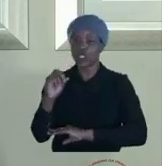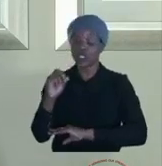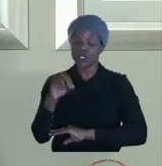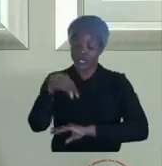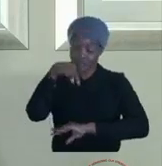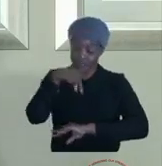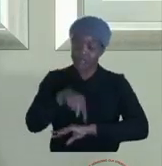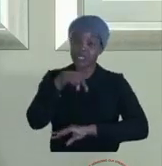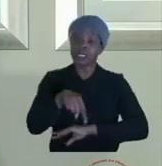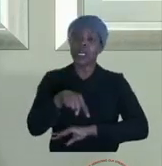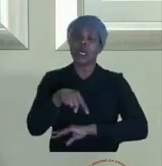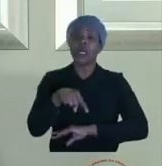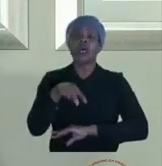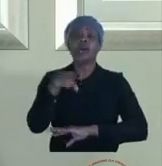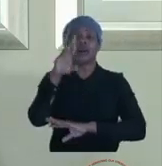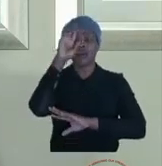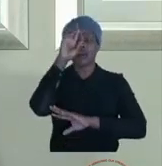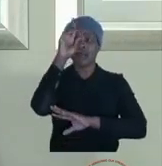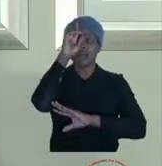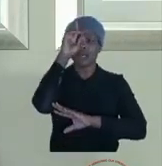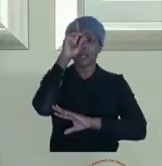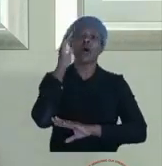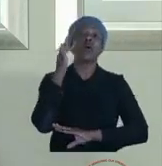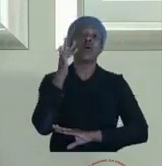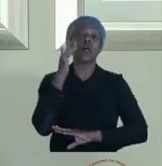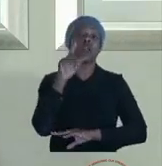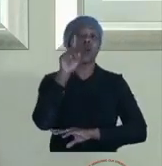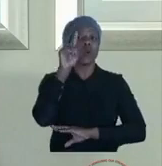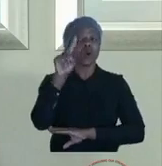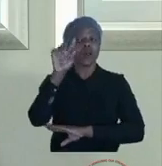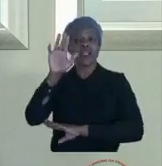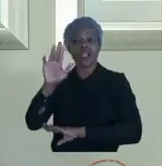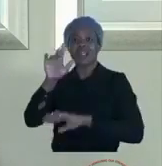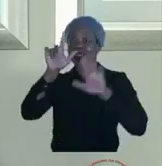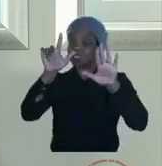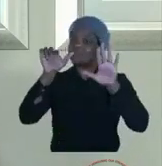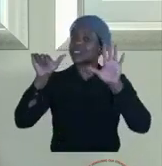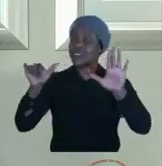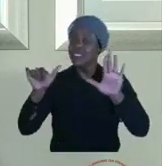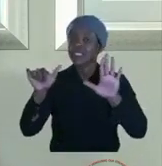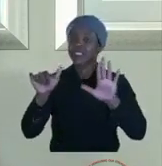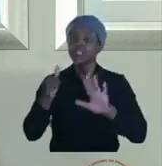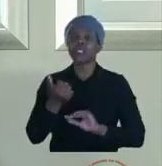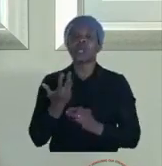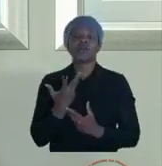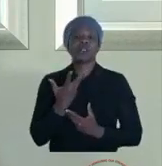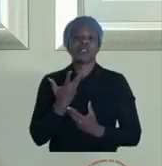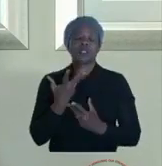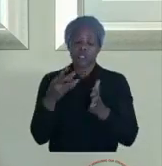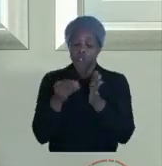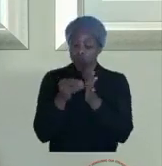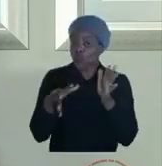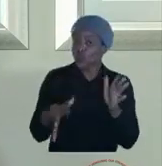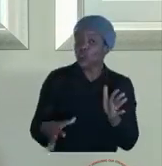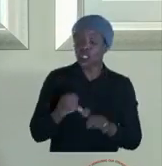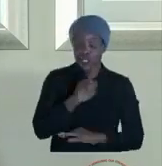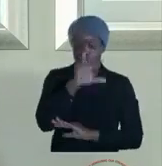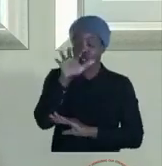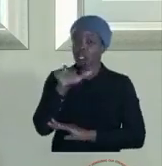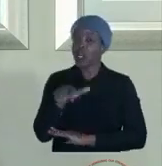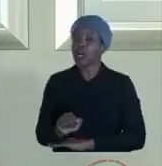marks a day when in 1976, when the South African Students' Movement Action